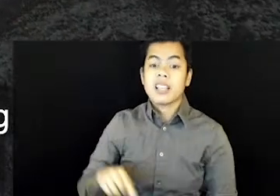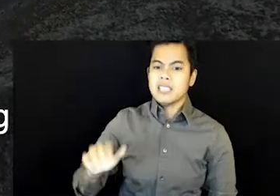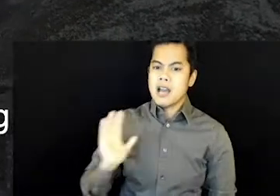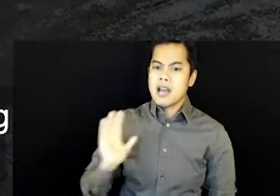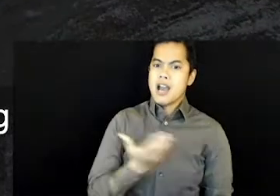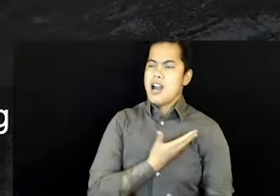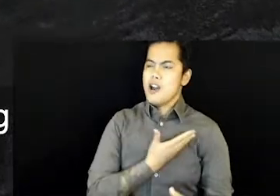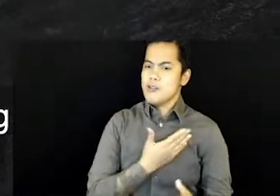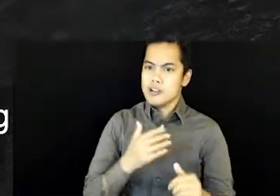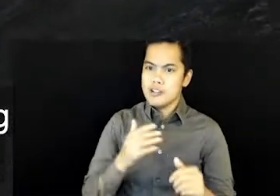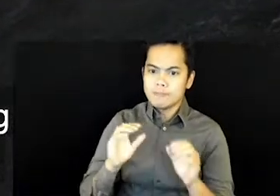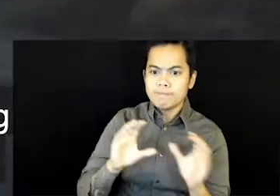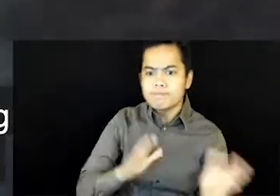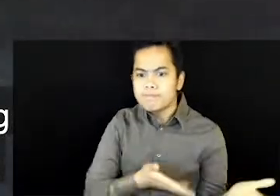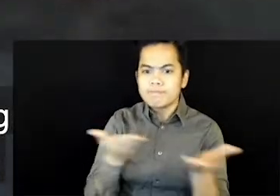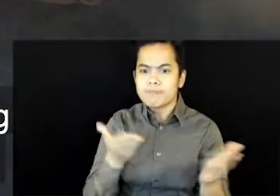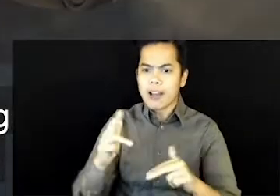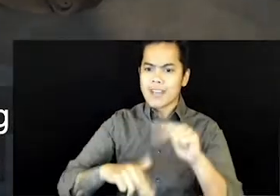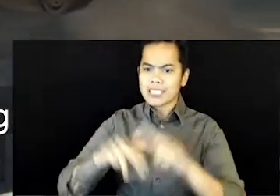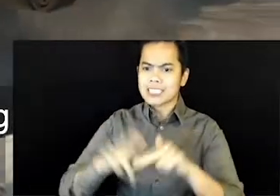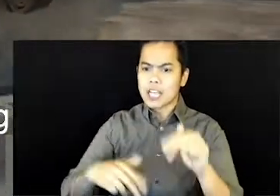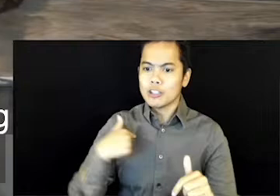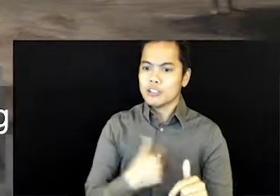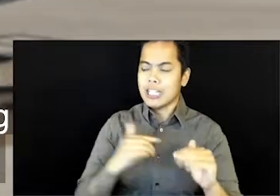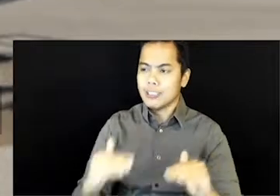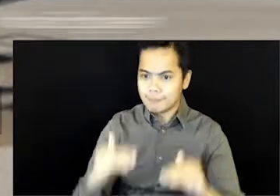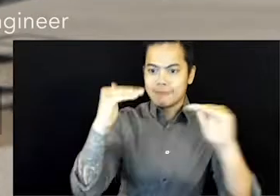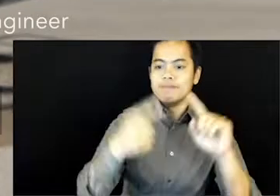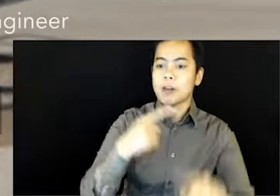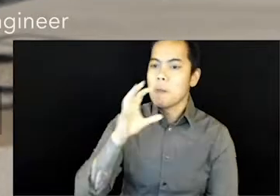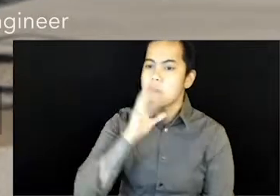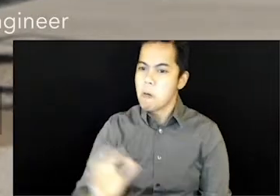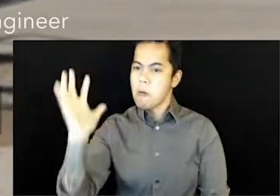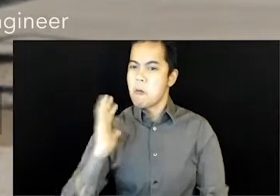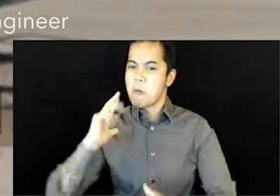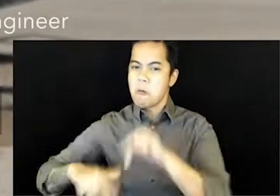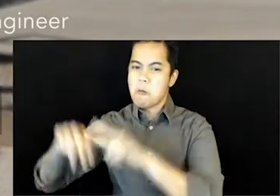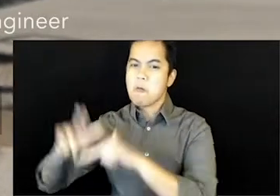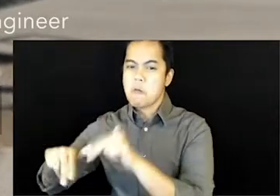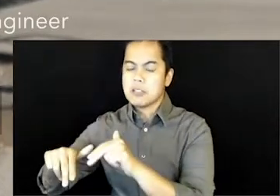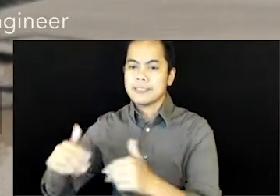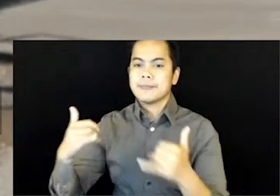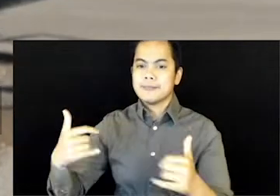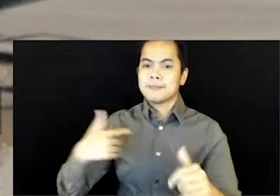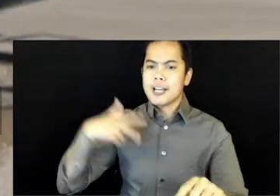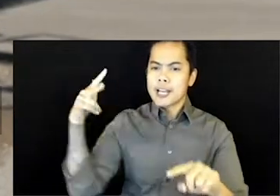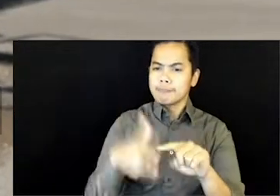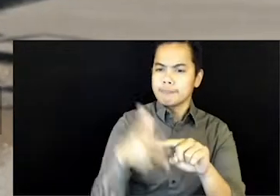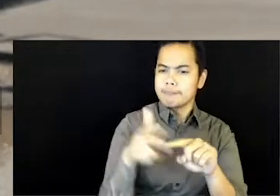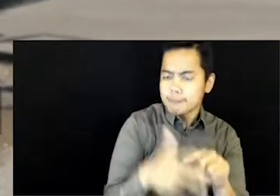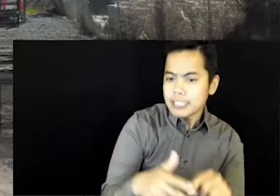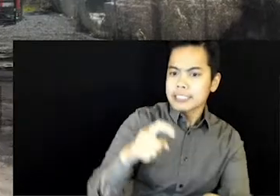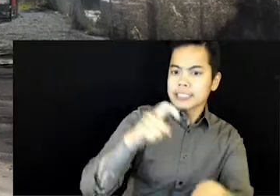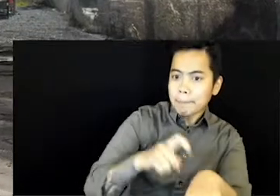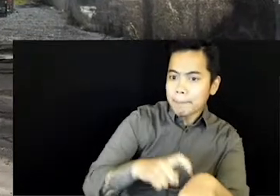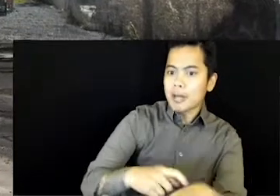This is our aggregate unloading facility. We upgraded this from our old facility and we're able to cut the offloading time